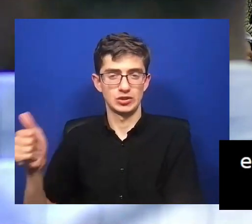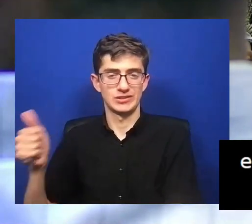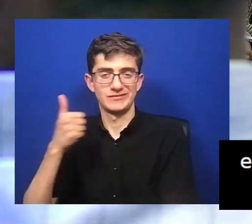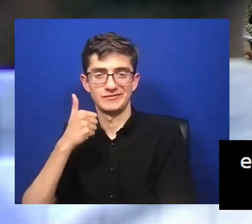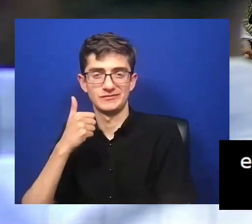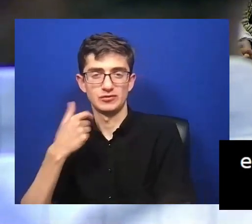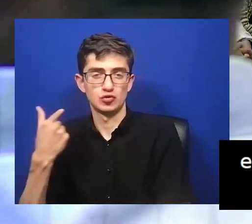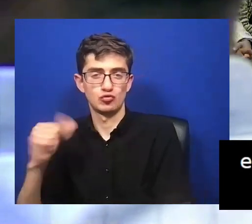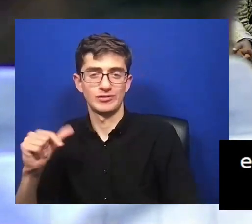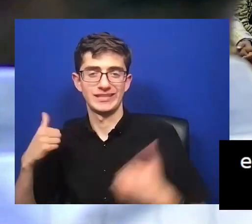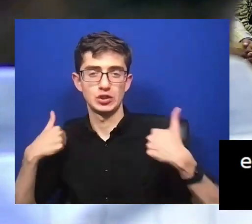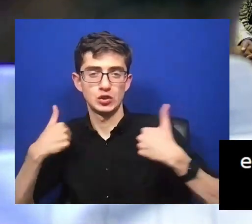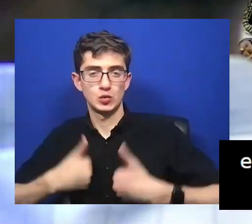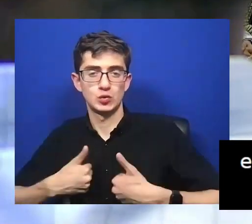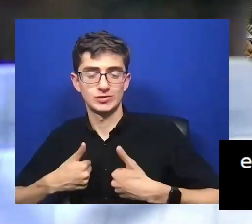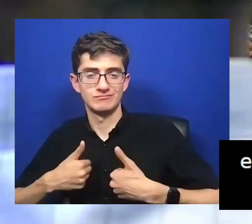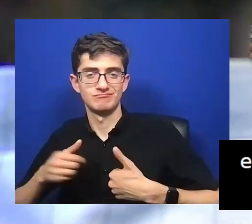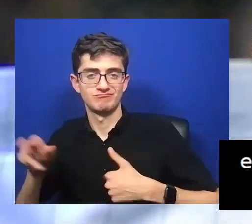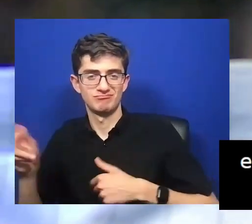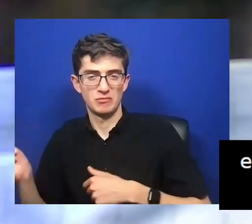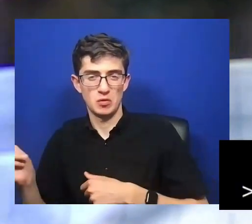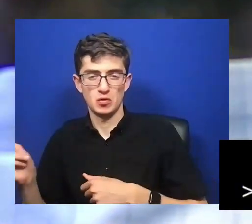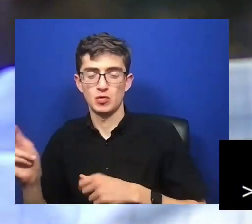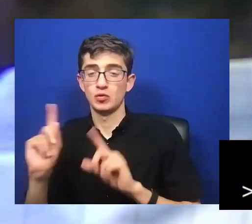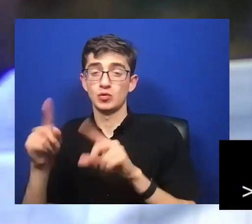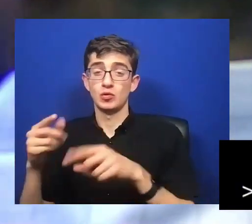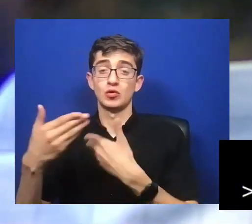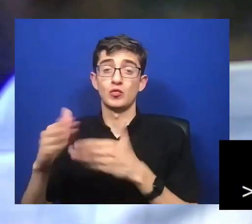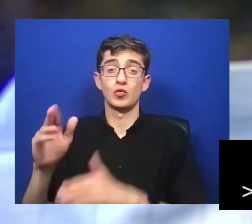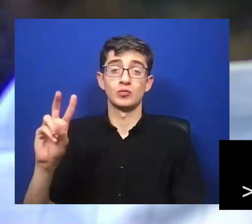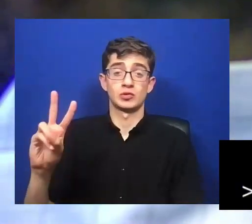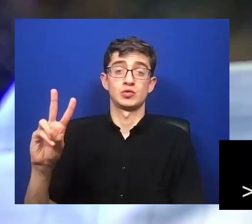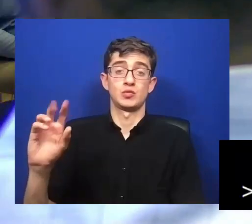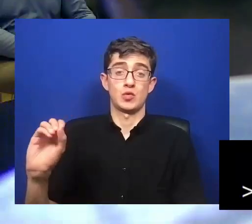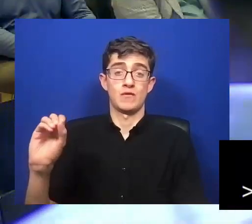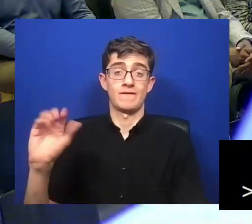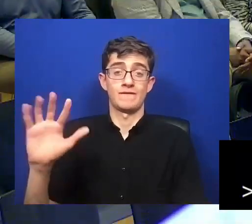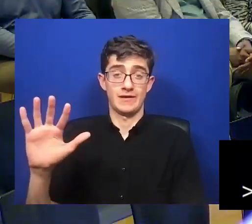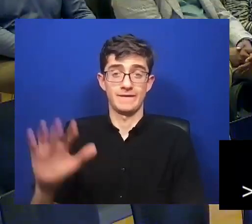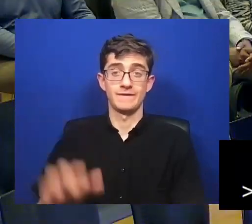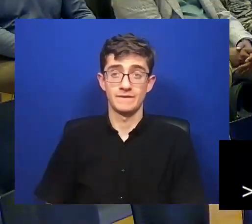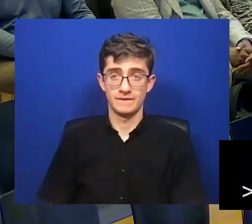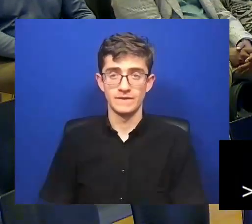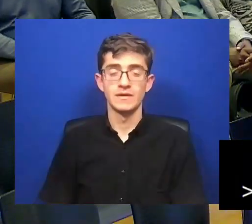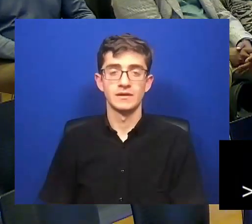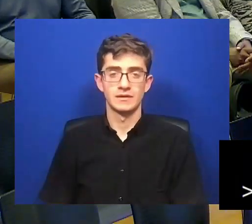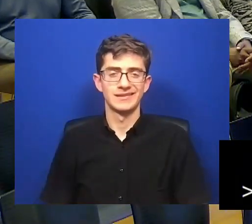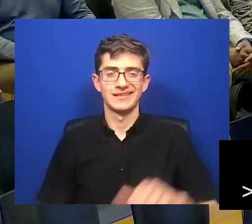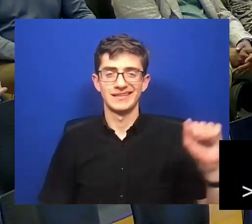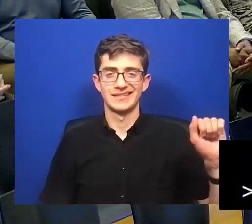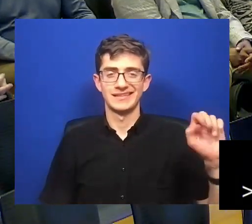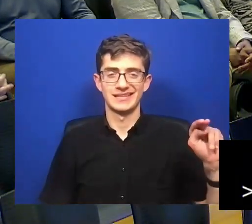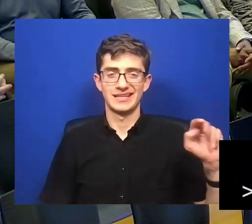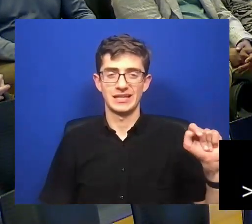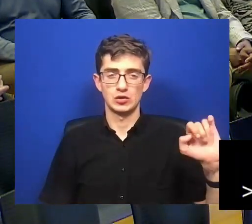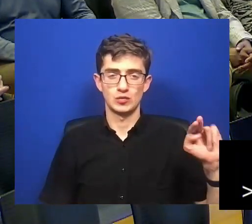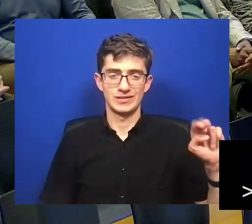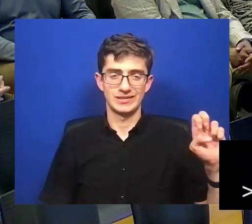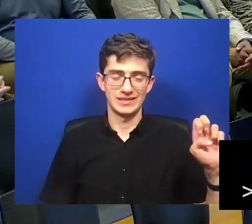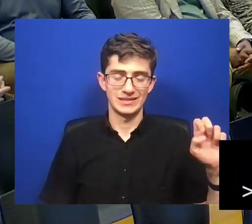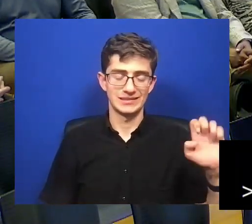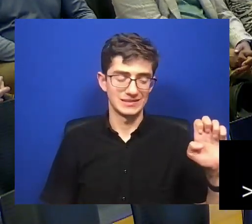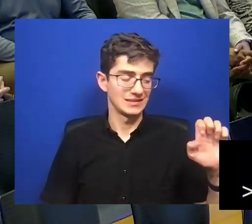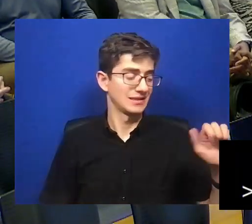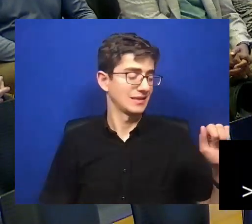hi. They will be in room 205. And then we'll have Antoinette and Allison. Can y'all say